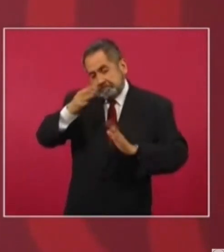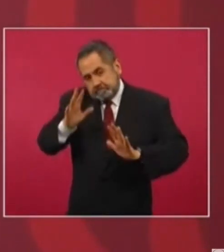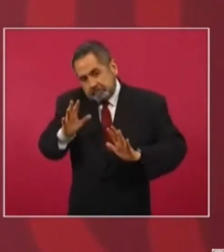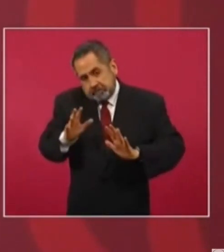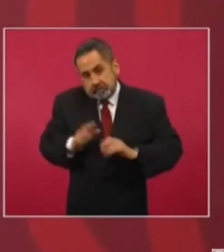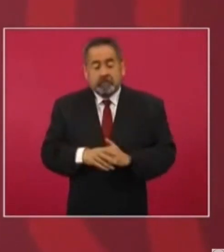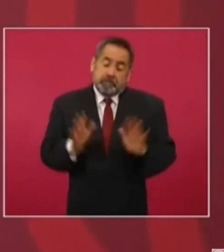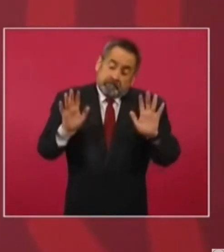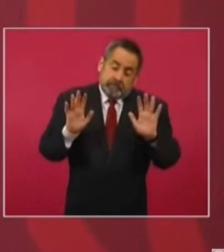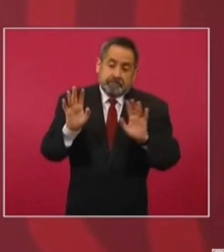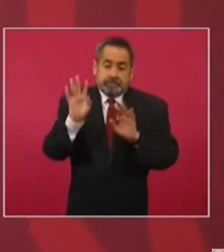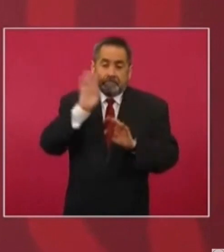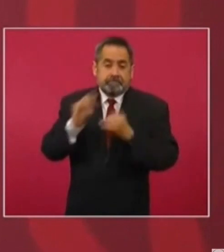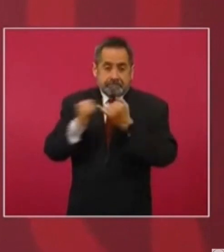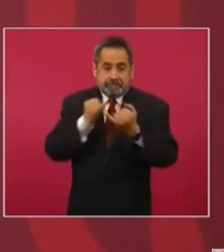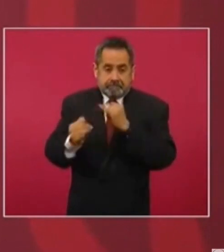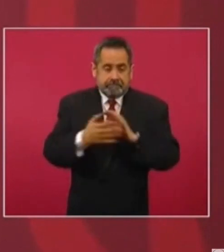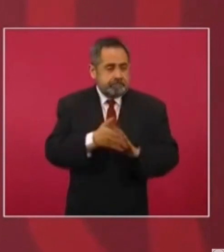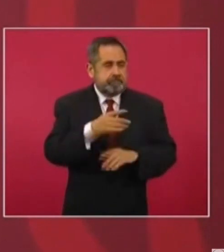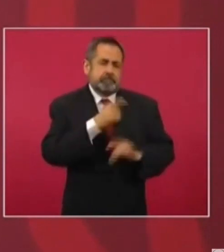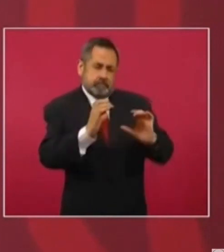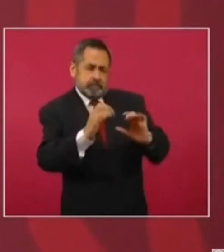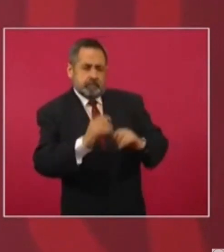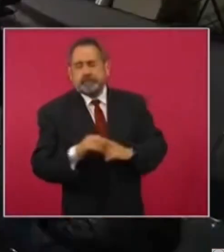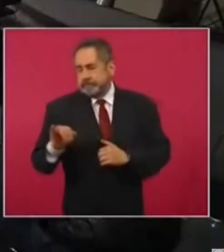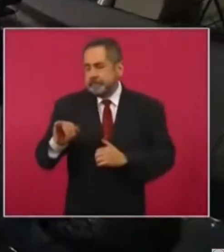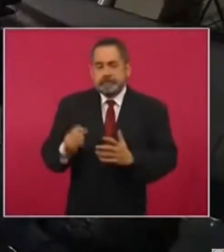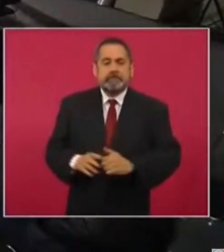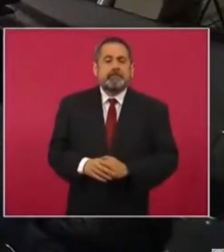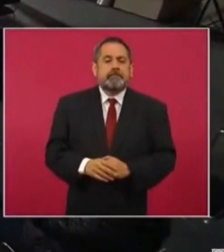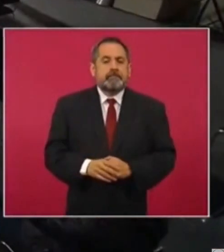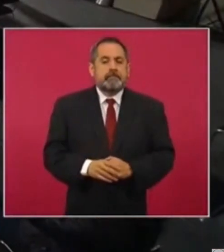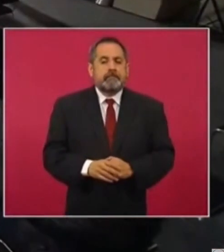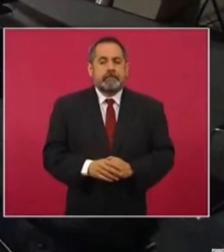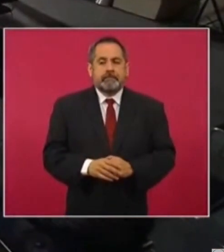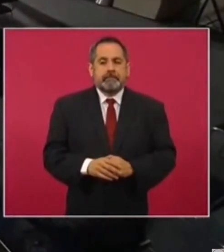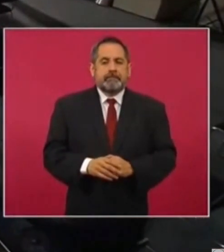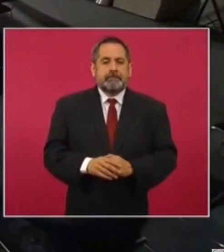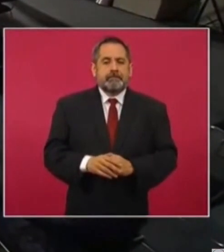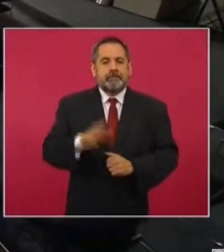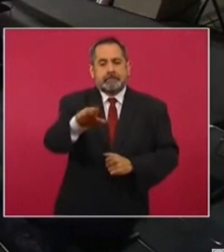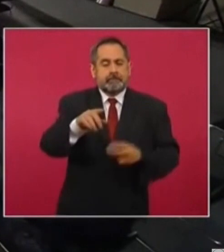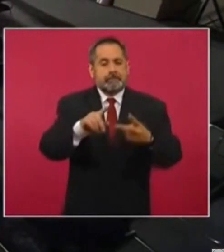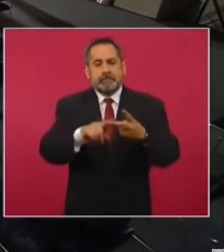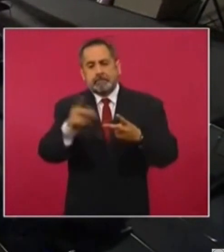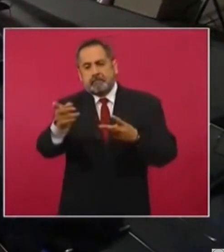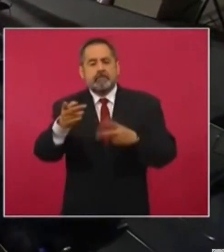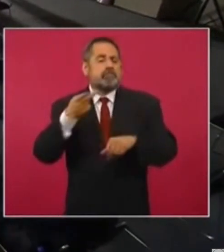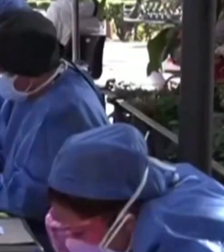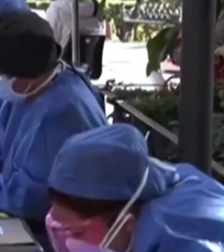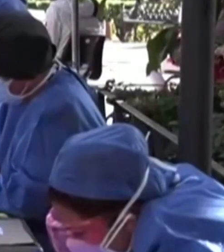It wasn't, and when he tested positive for COVID, there was criticism of a leader who some believe has taken the virus lightly from the